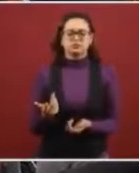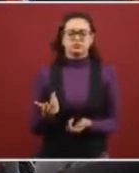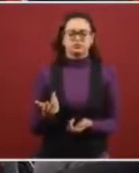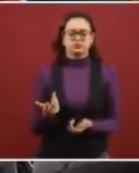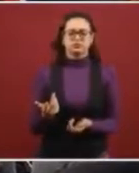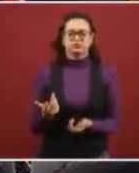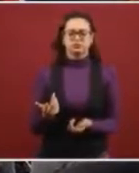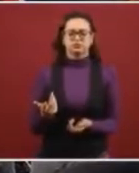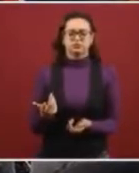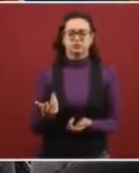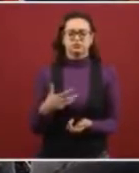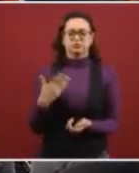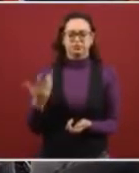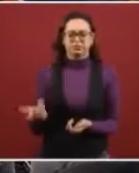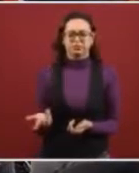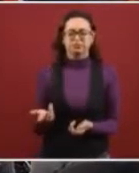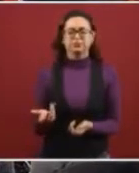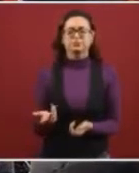este